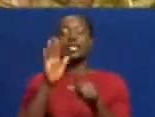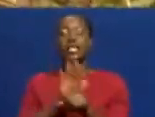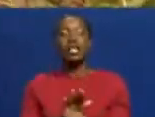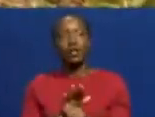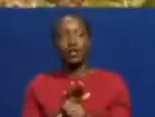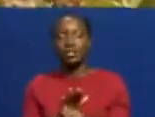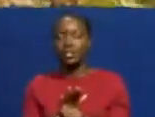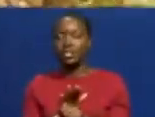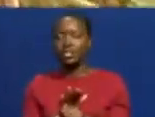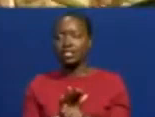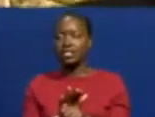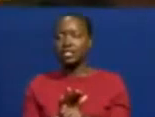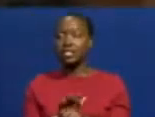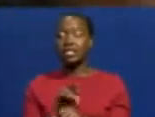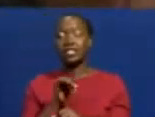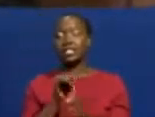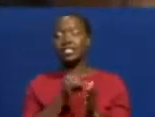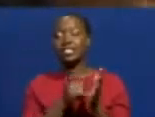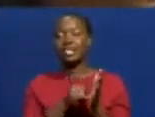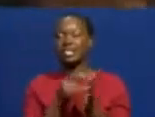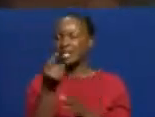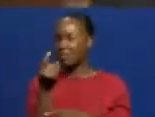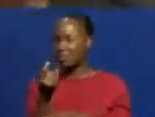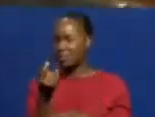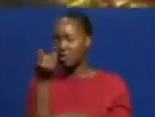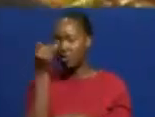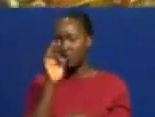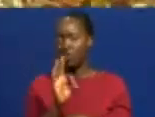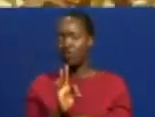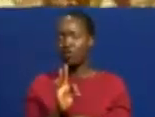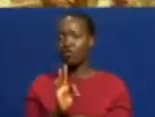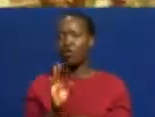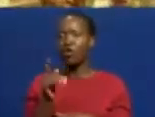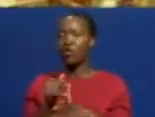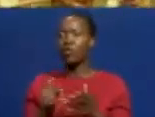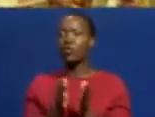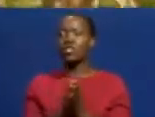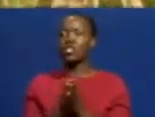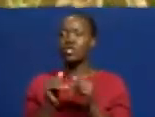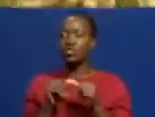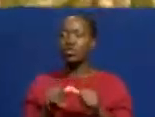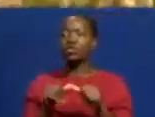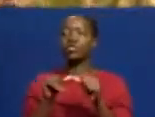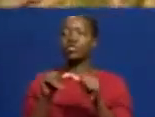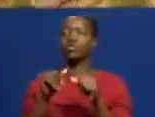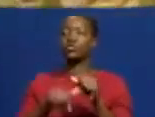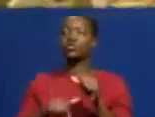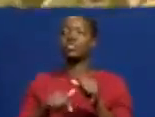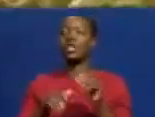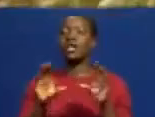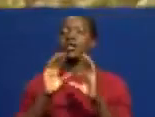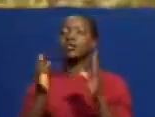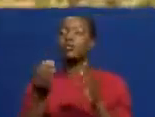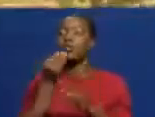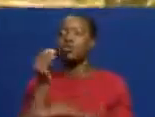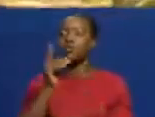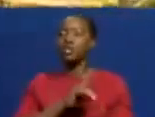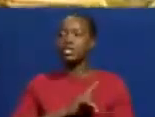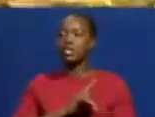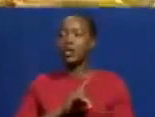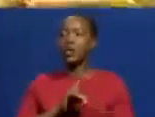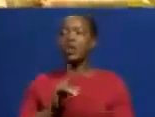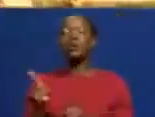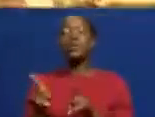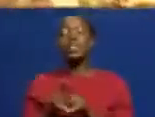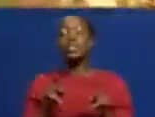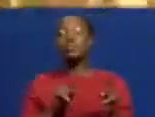Well, that's just a bit of what is going on today during the World Food Day. We will still